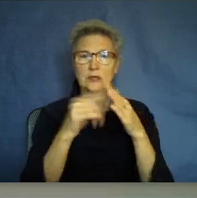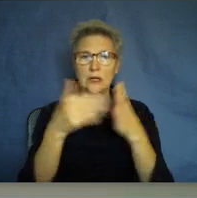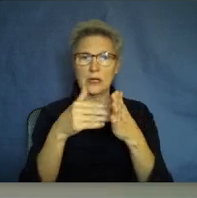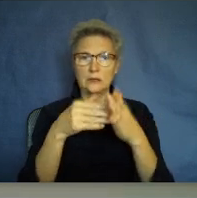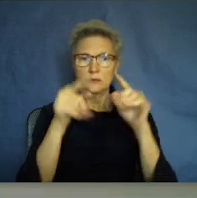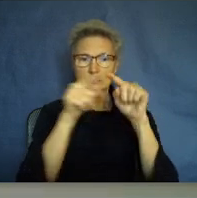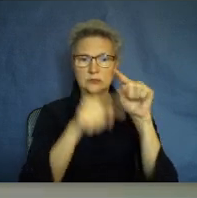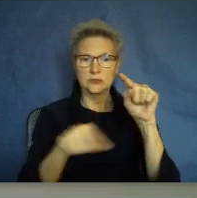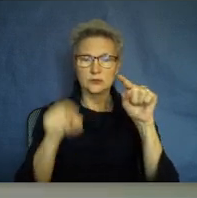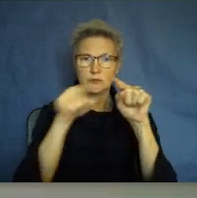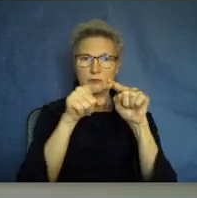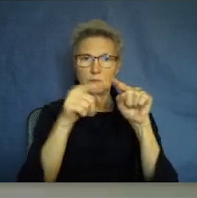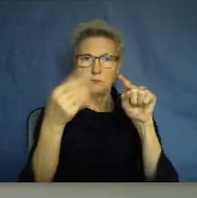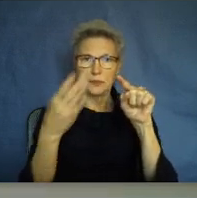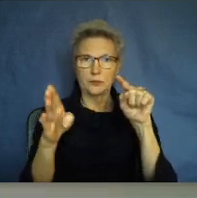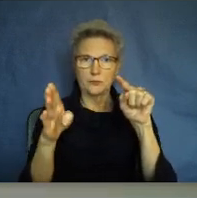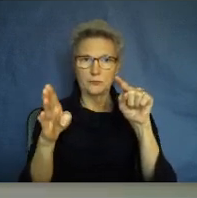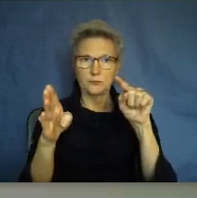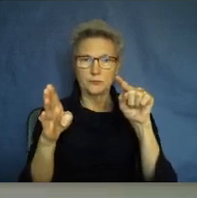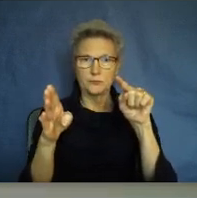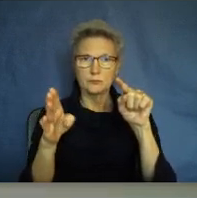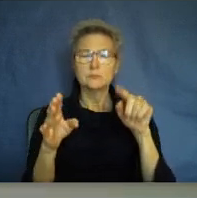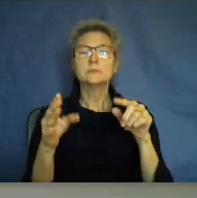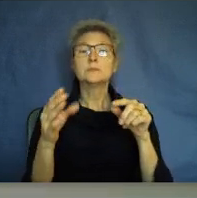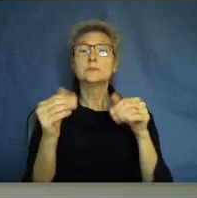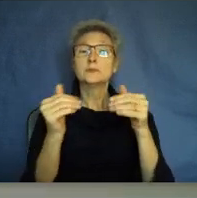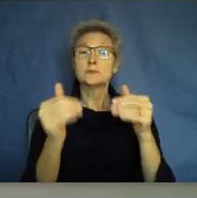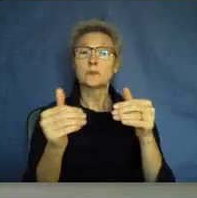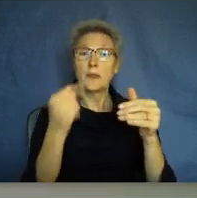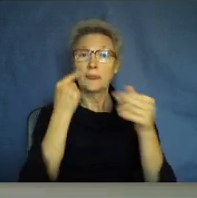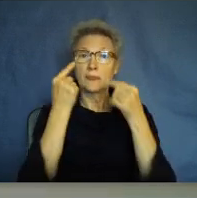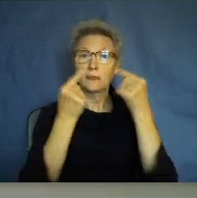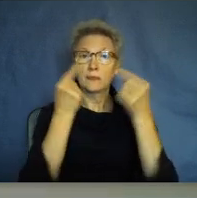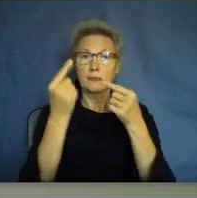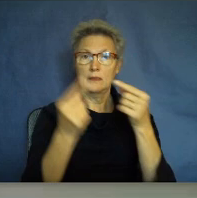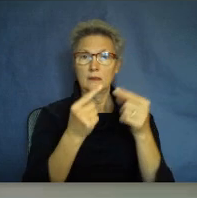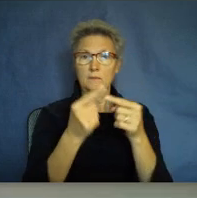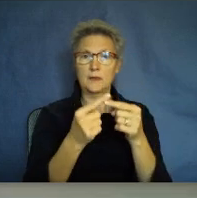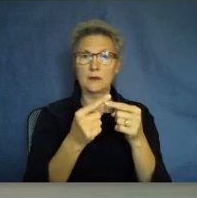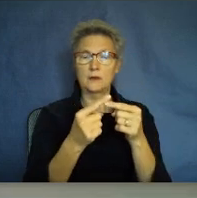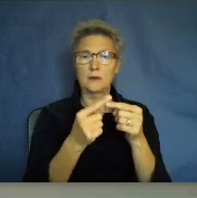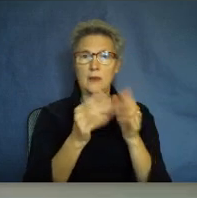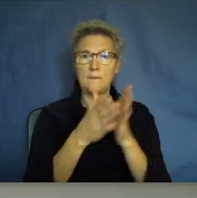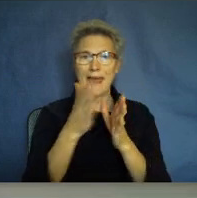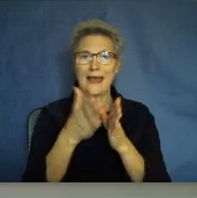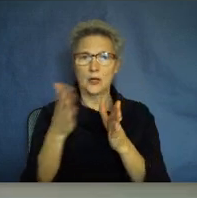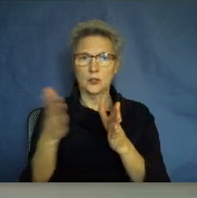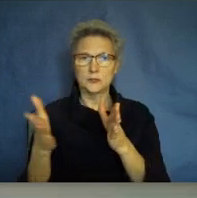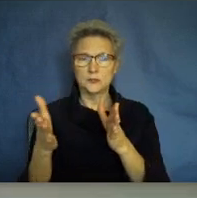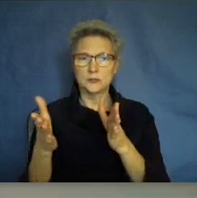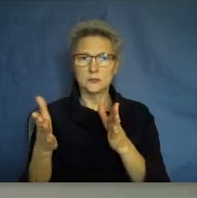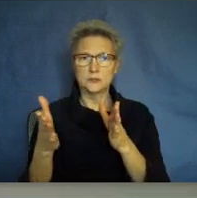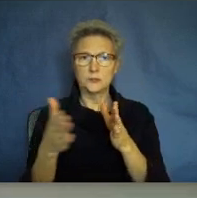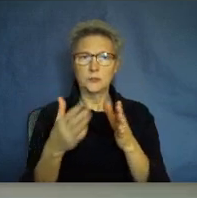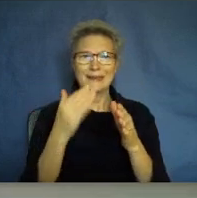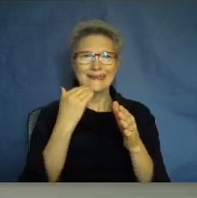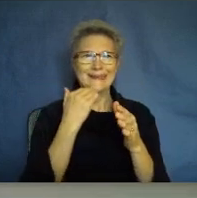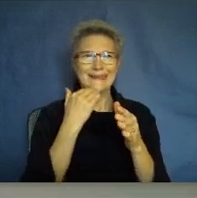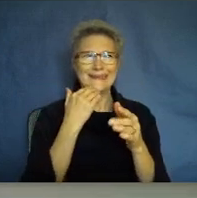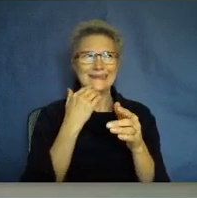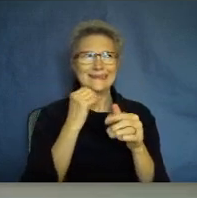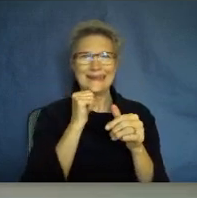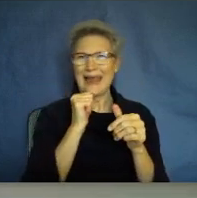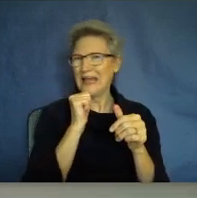our circle, our blue circle. So we're going to think about the patterns, but we're going to not think